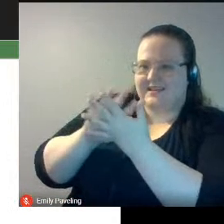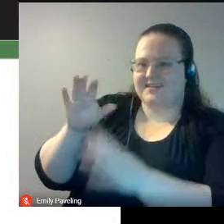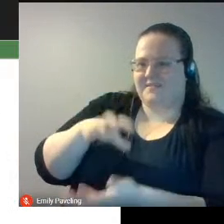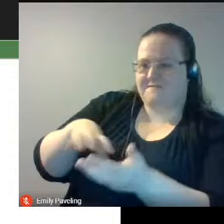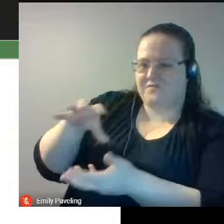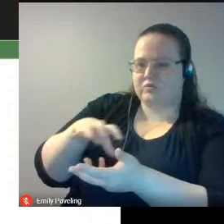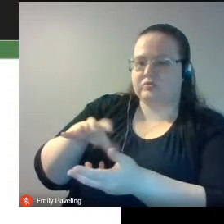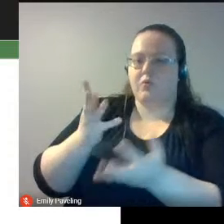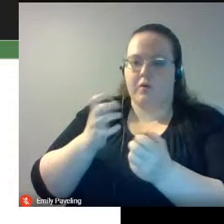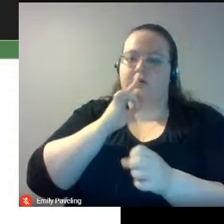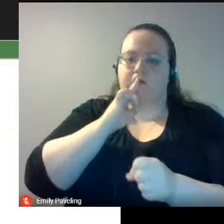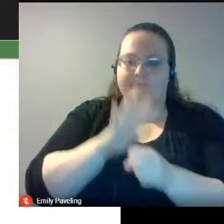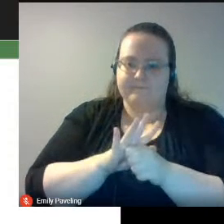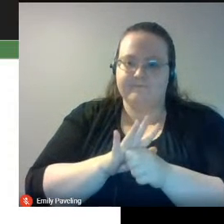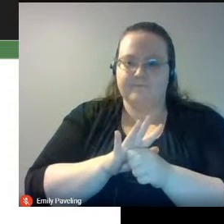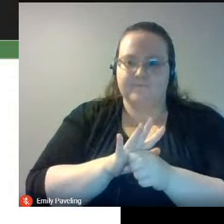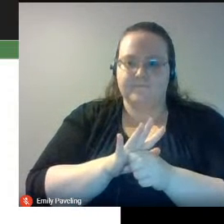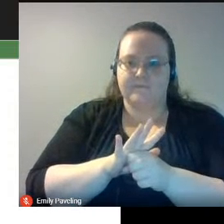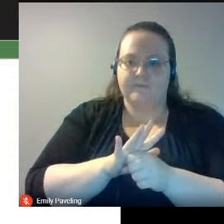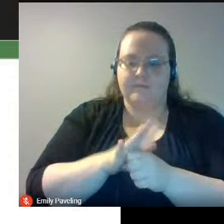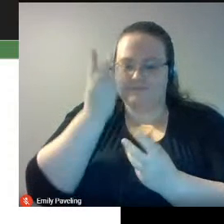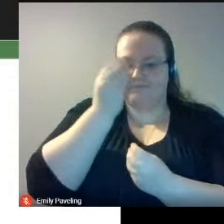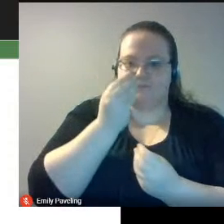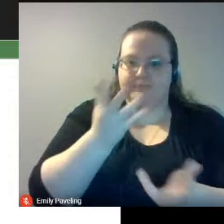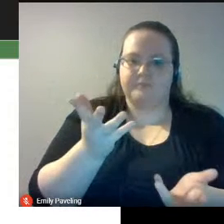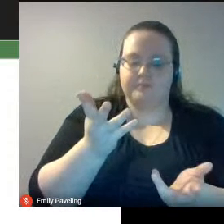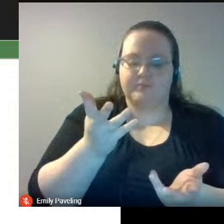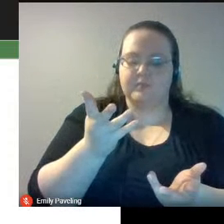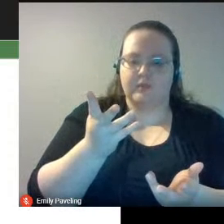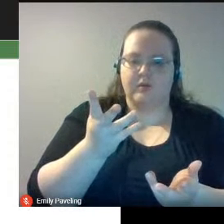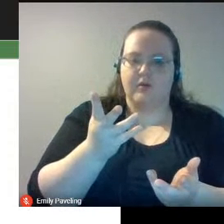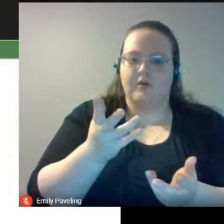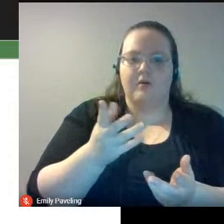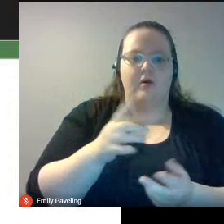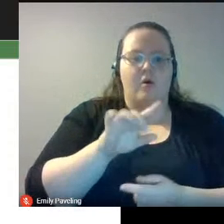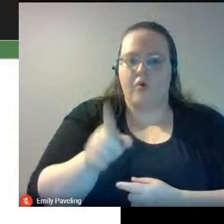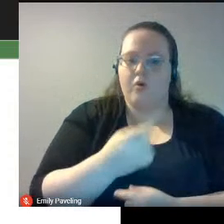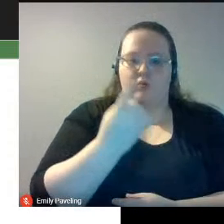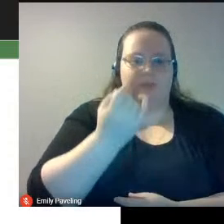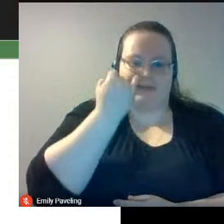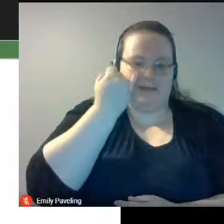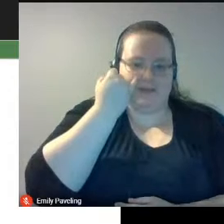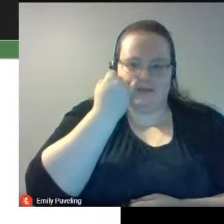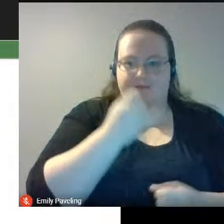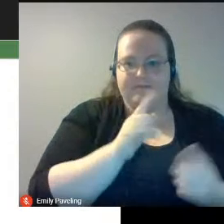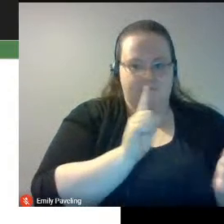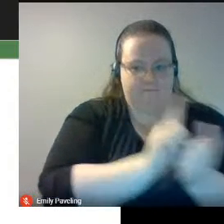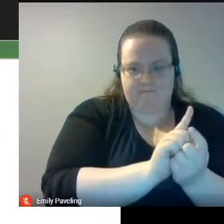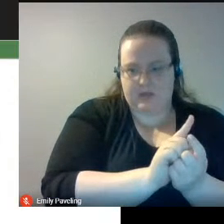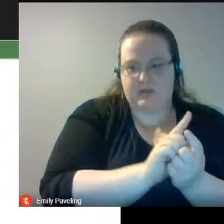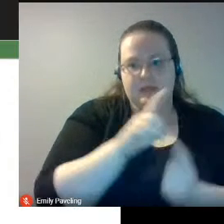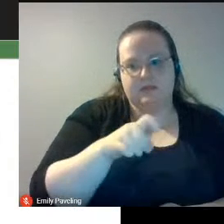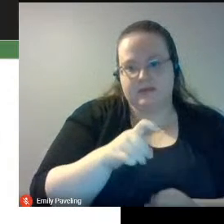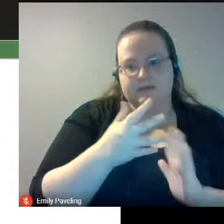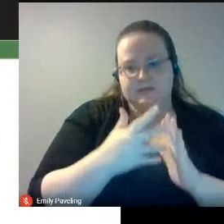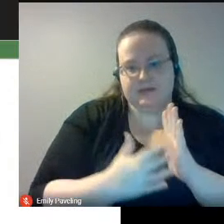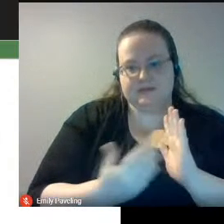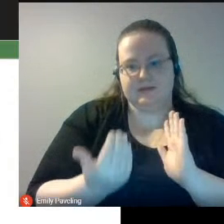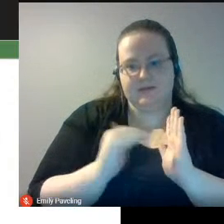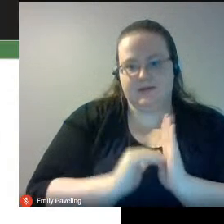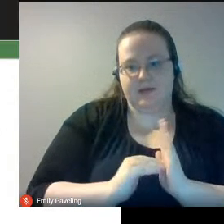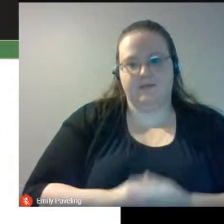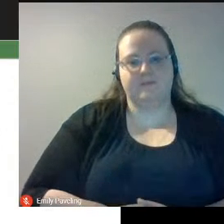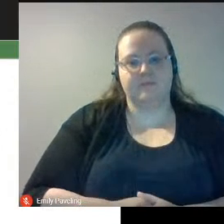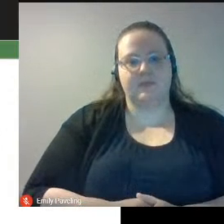While Halton continues to have a low number of COVID-19 cases, returning safely to school is a